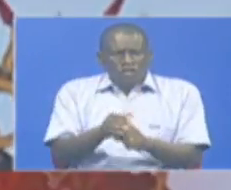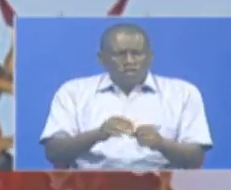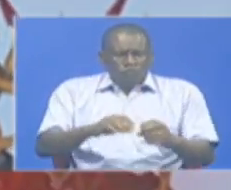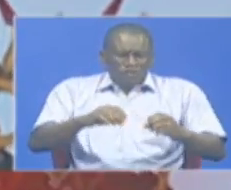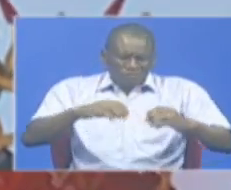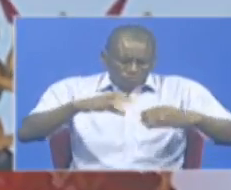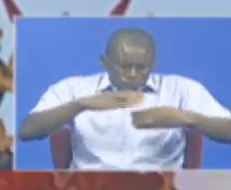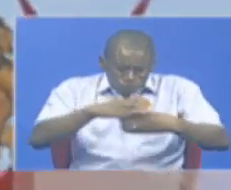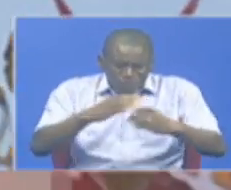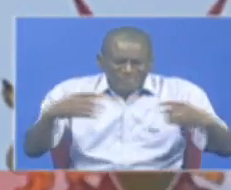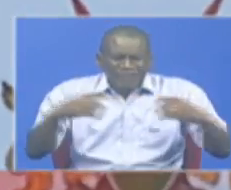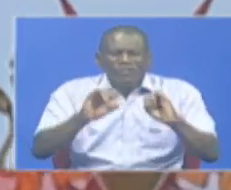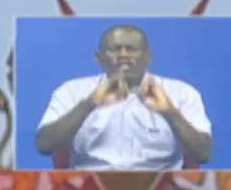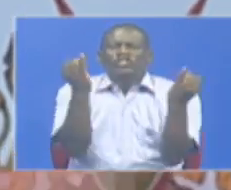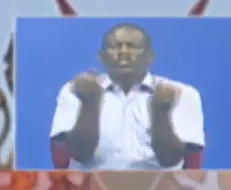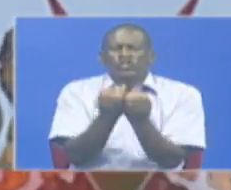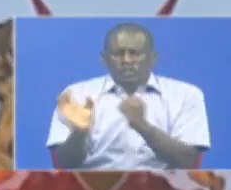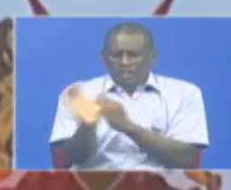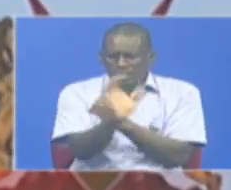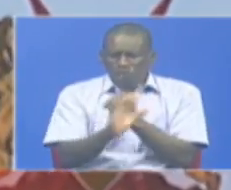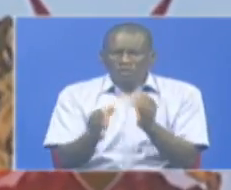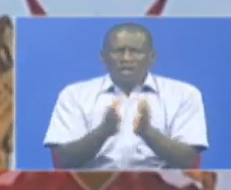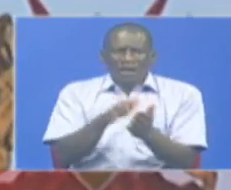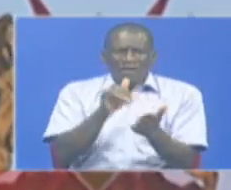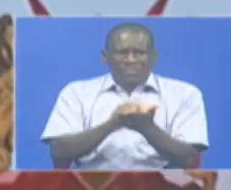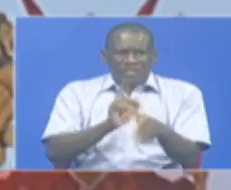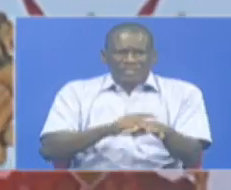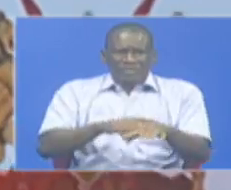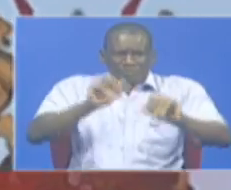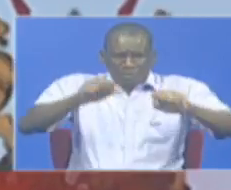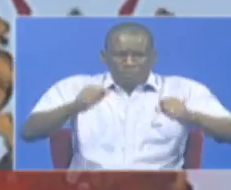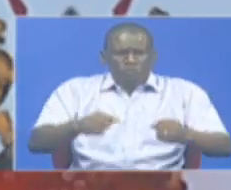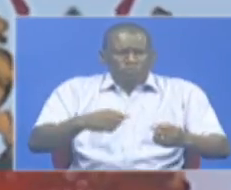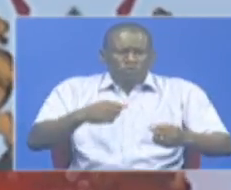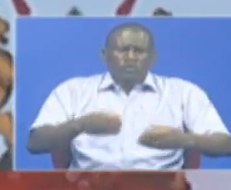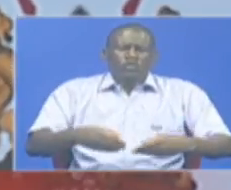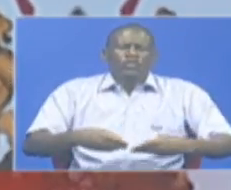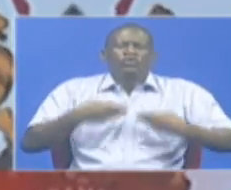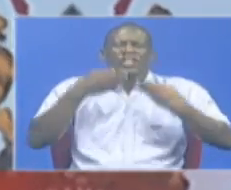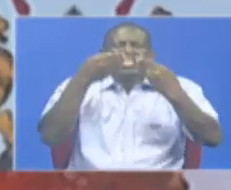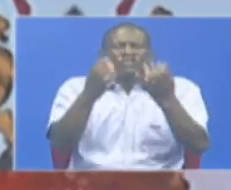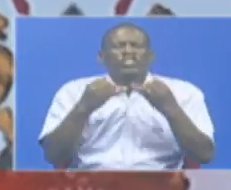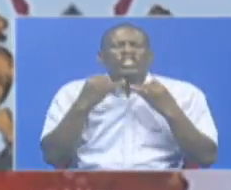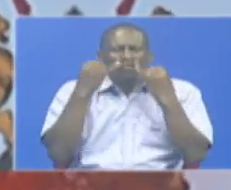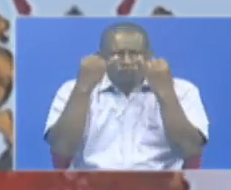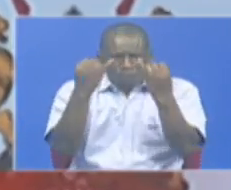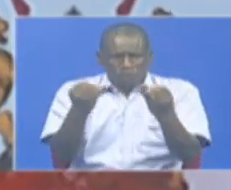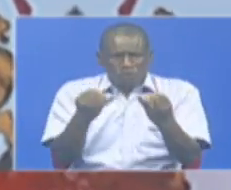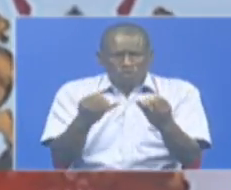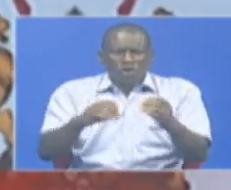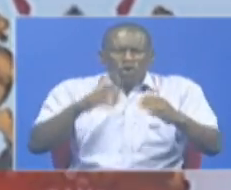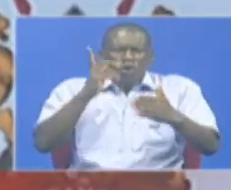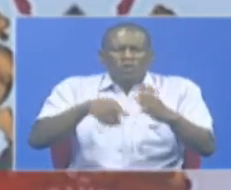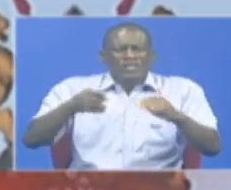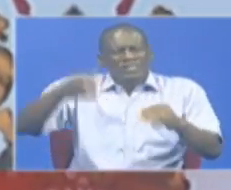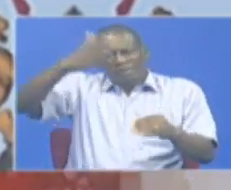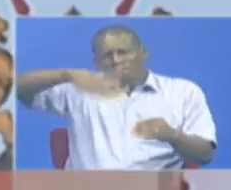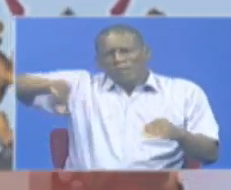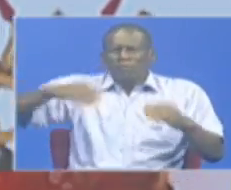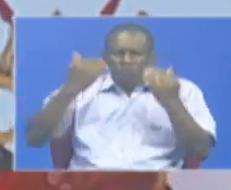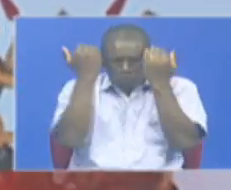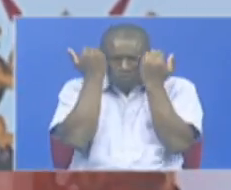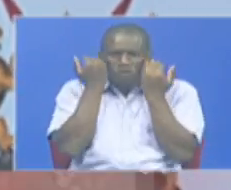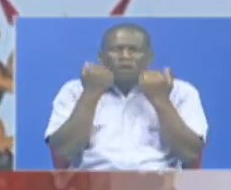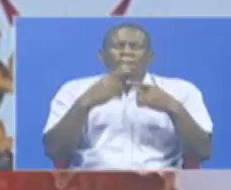institutions in the country. And at that time, we will then be able to relay to you what the situation may look like in Parliament or in judiciary. But it's